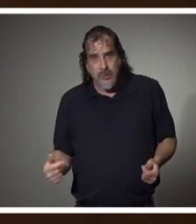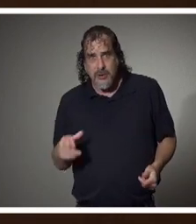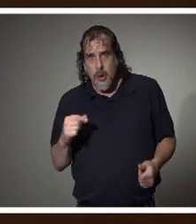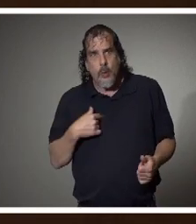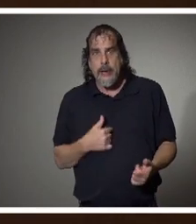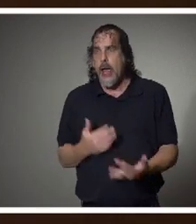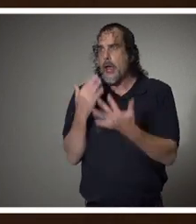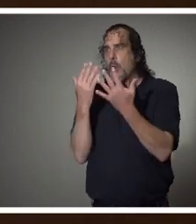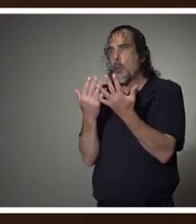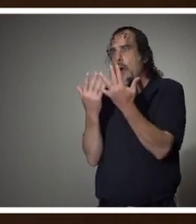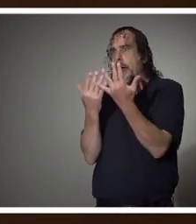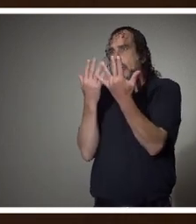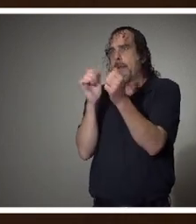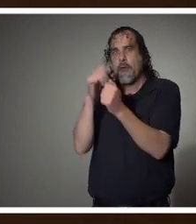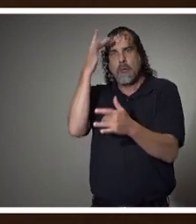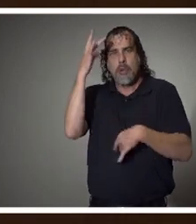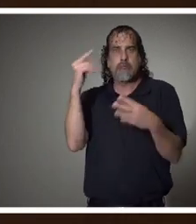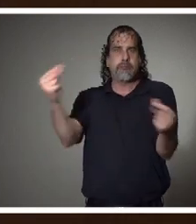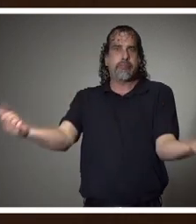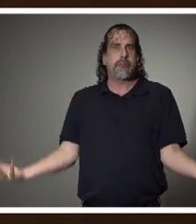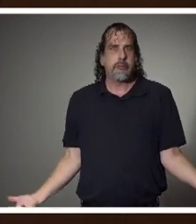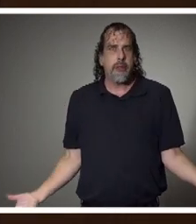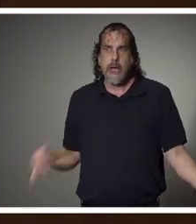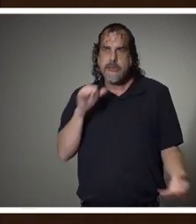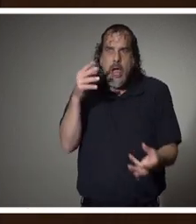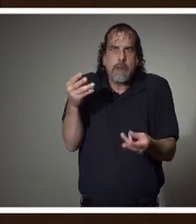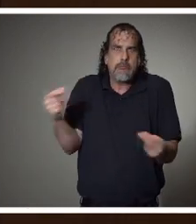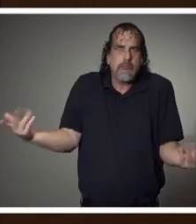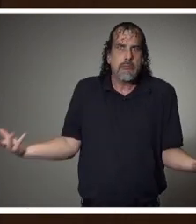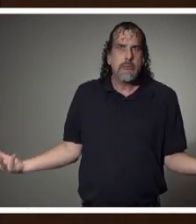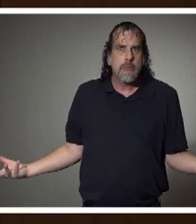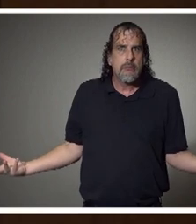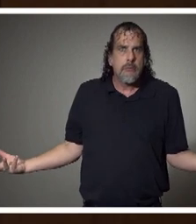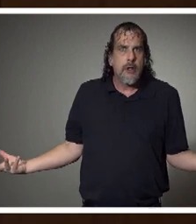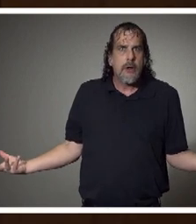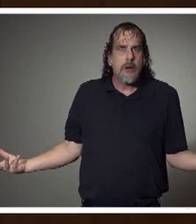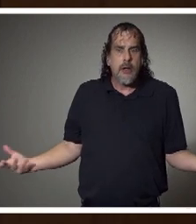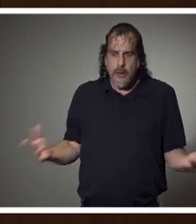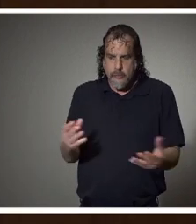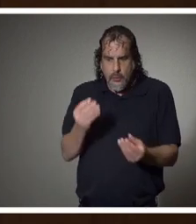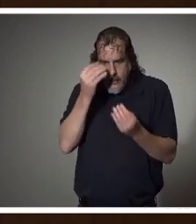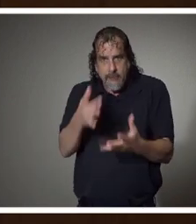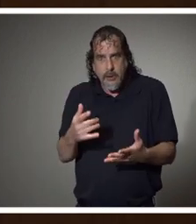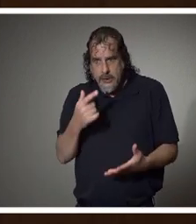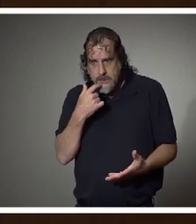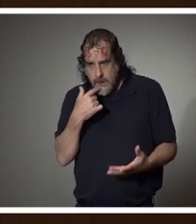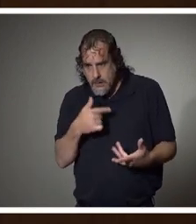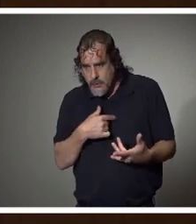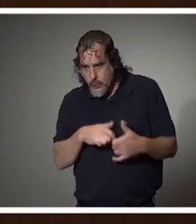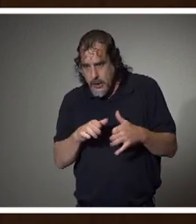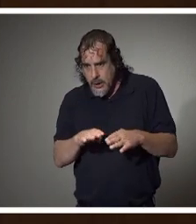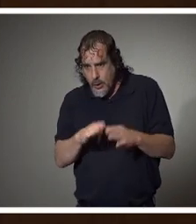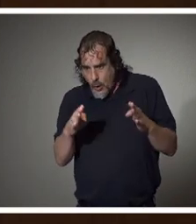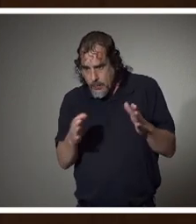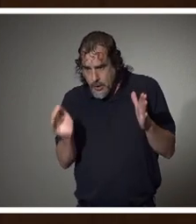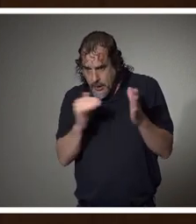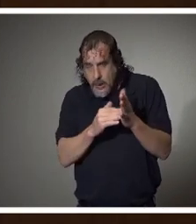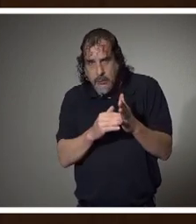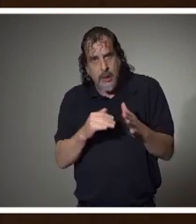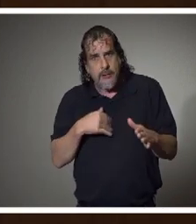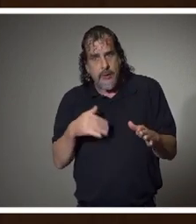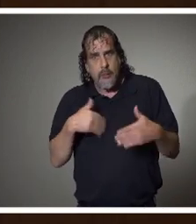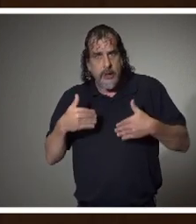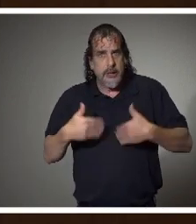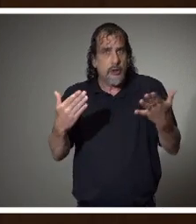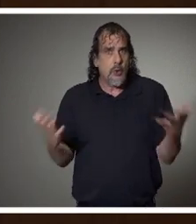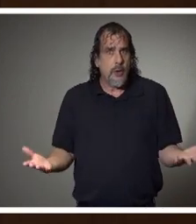out, right? It's not going anywhere. So when the information supports an opportunity for us to make a small step forward, we need